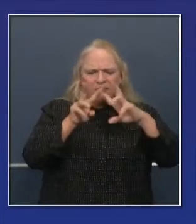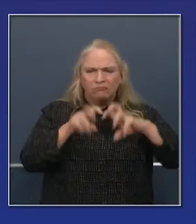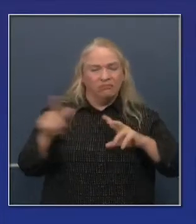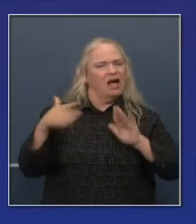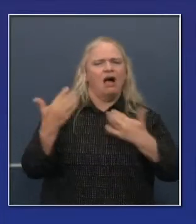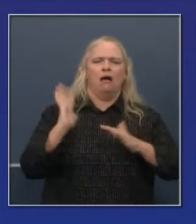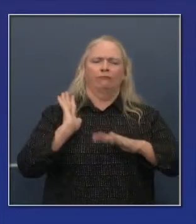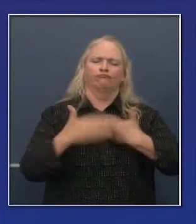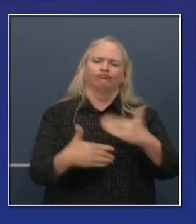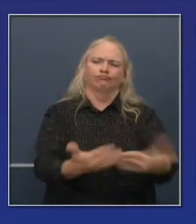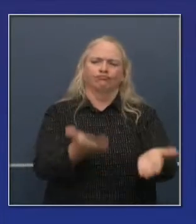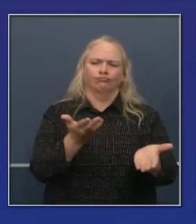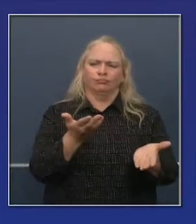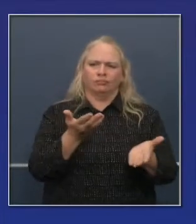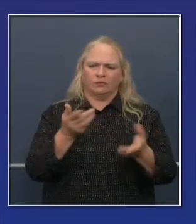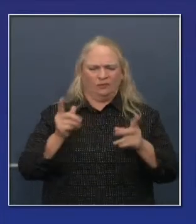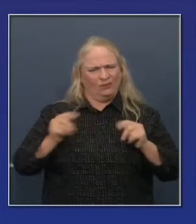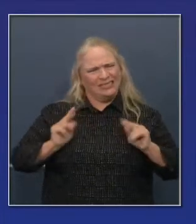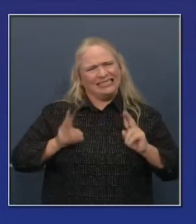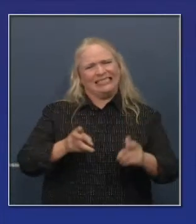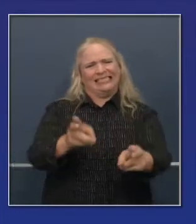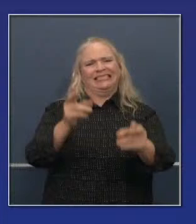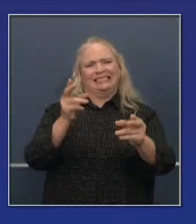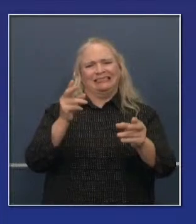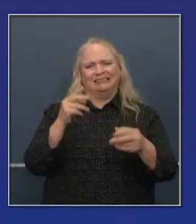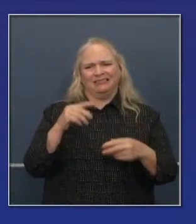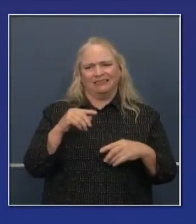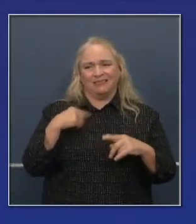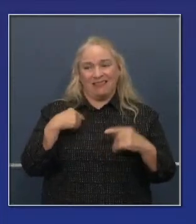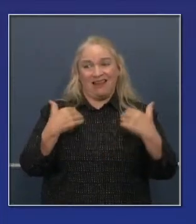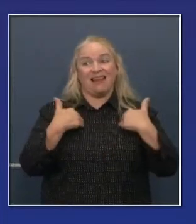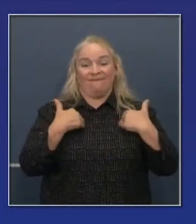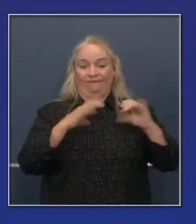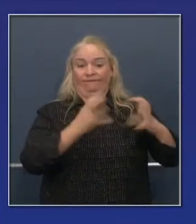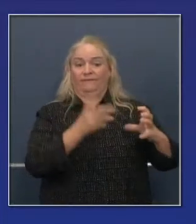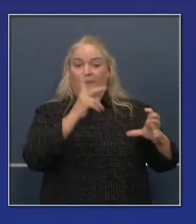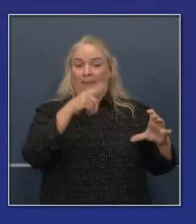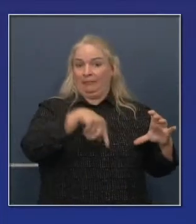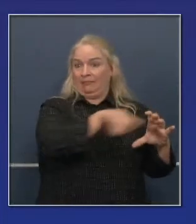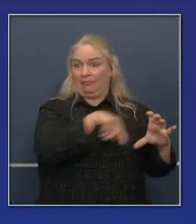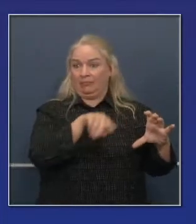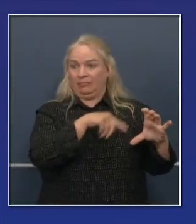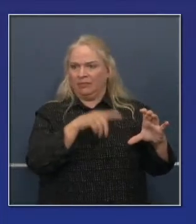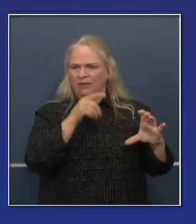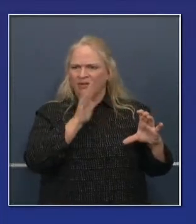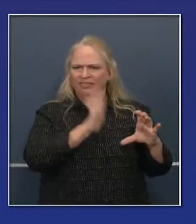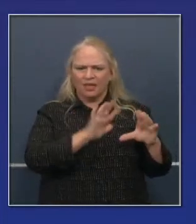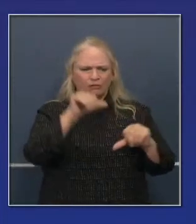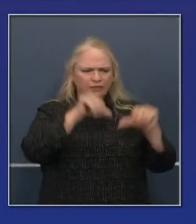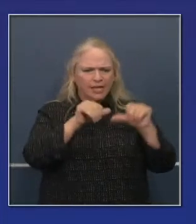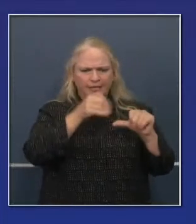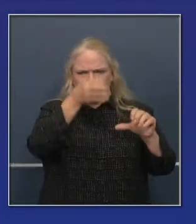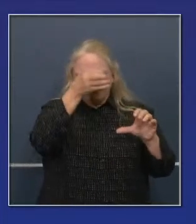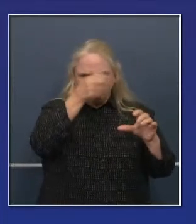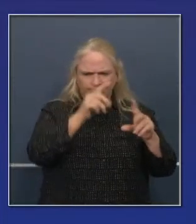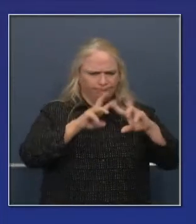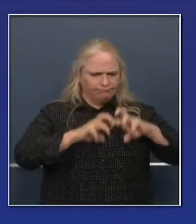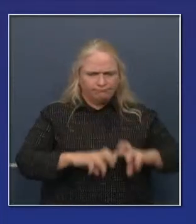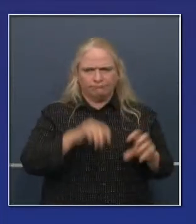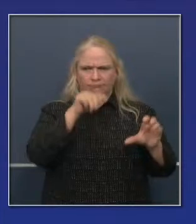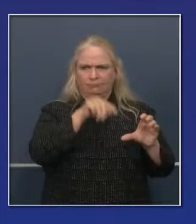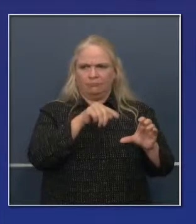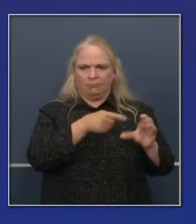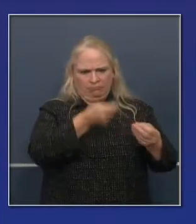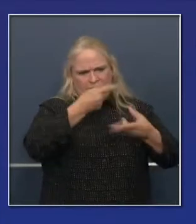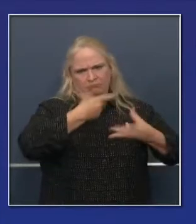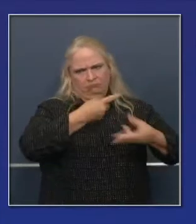multiple occasions in the past, we have an advisory group that's focused on therapeutics, and they're consistently